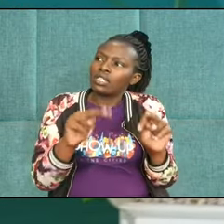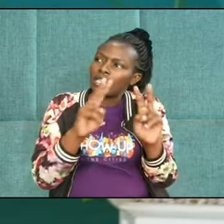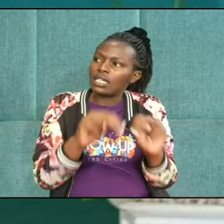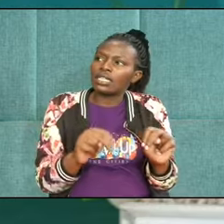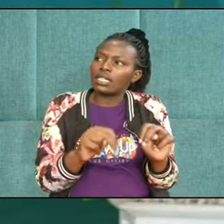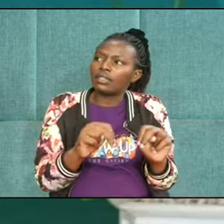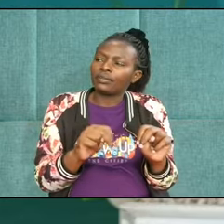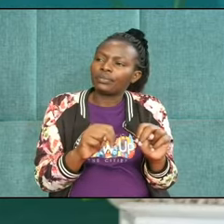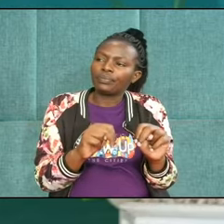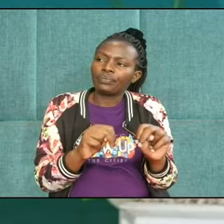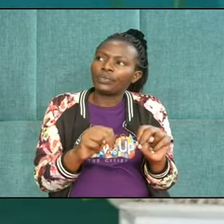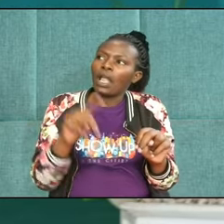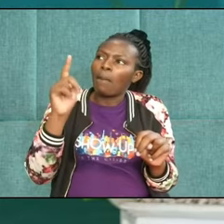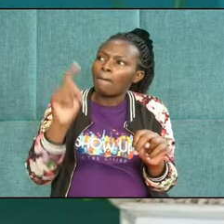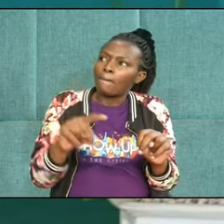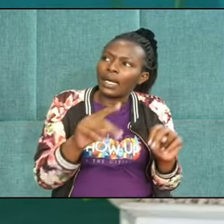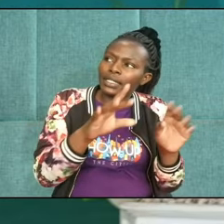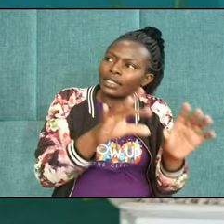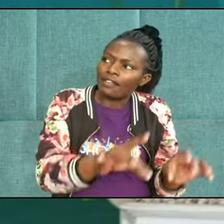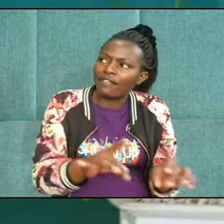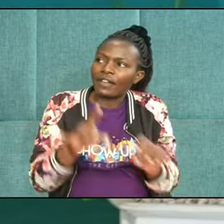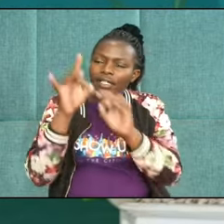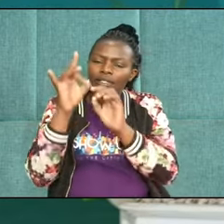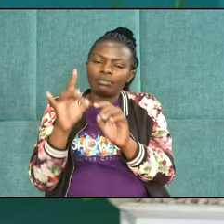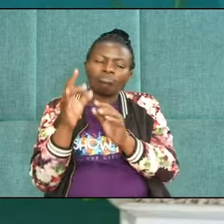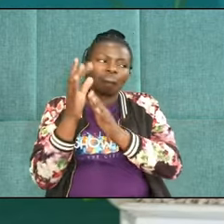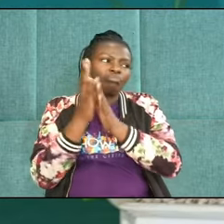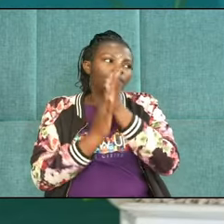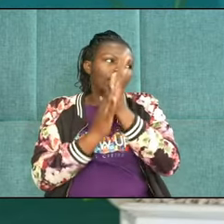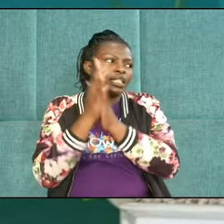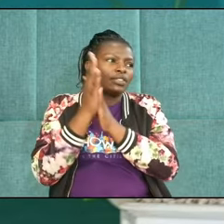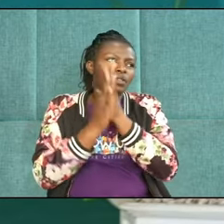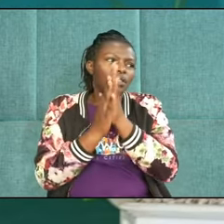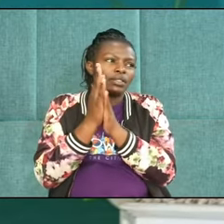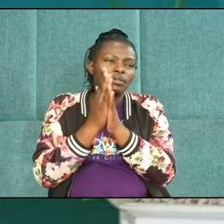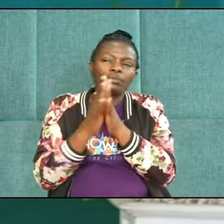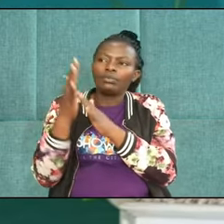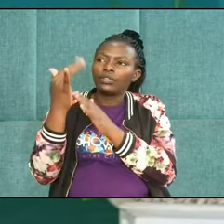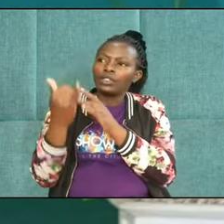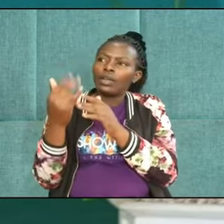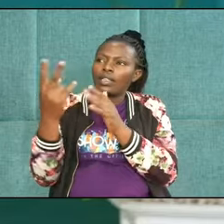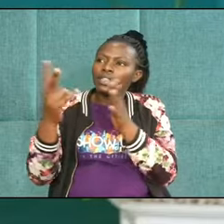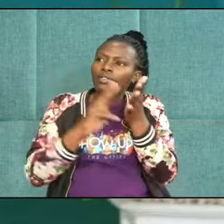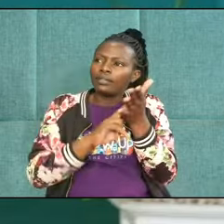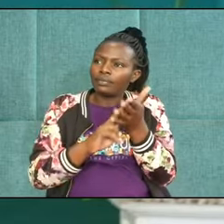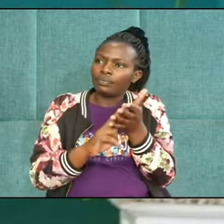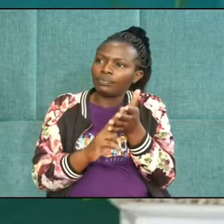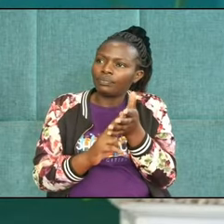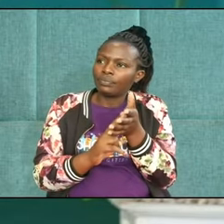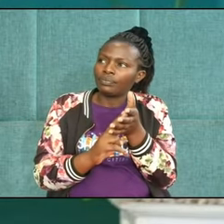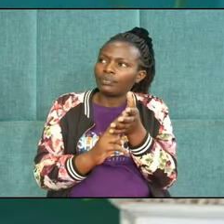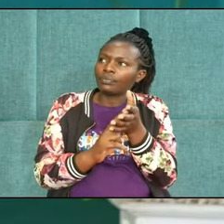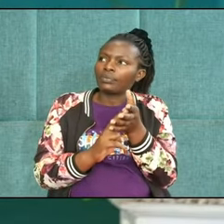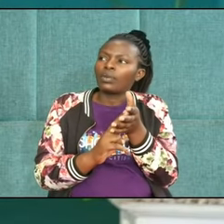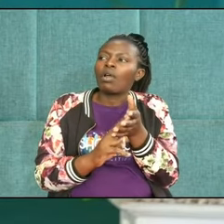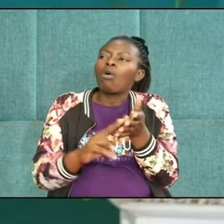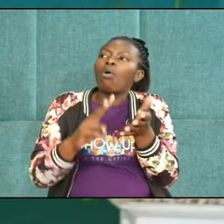find. Interestingly, why the verbs ask and